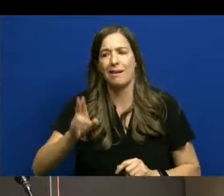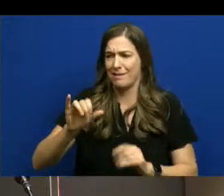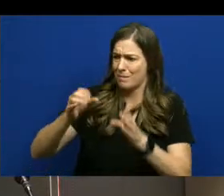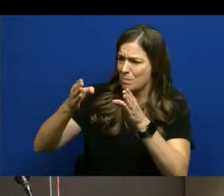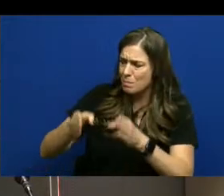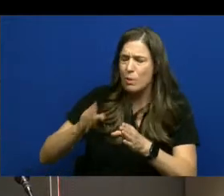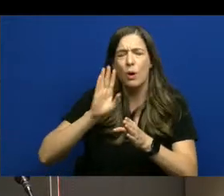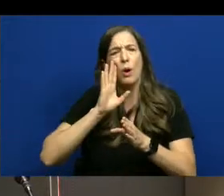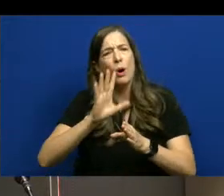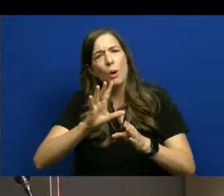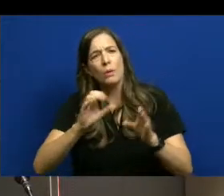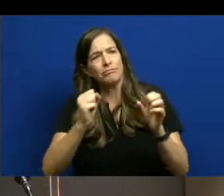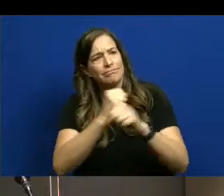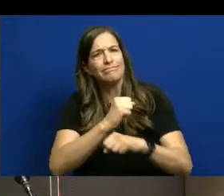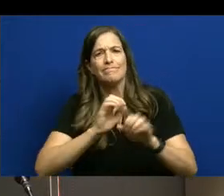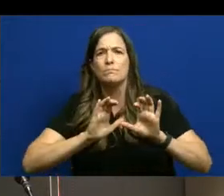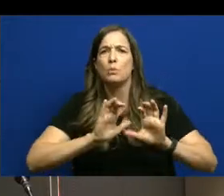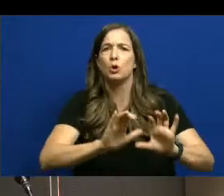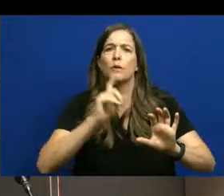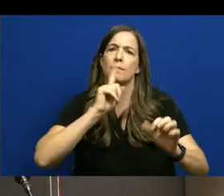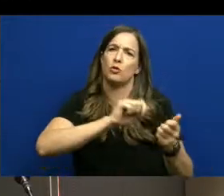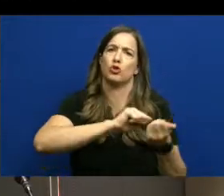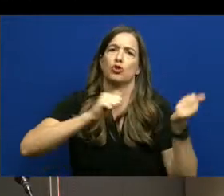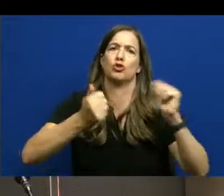for the entire state of Arizona.